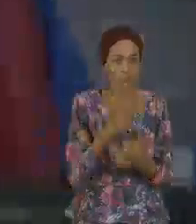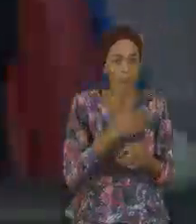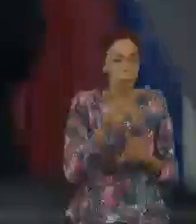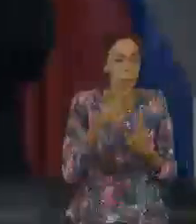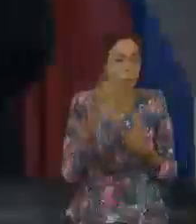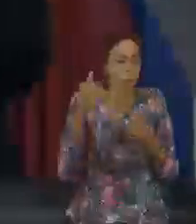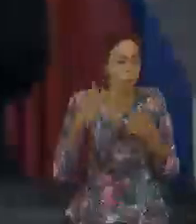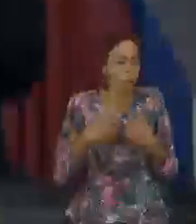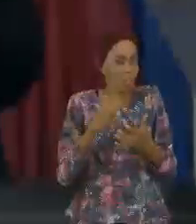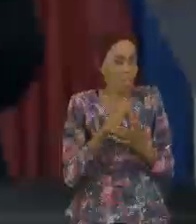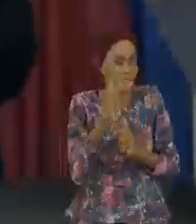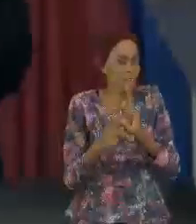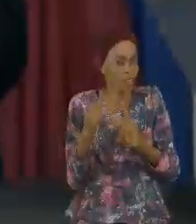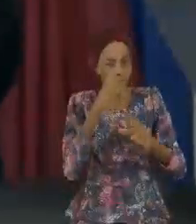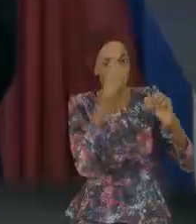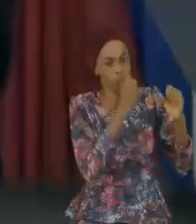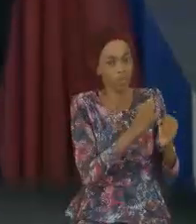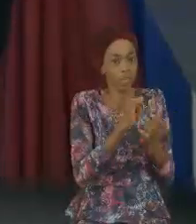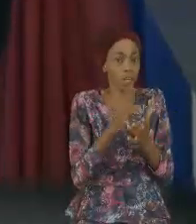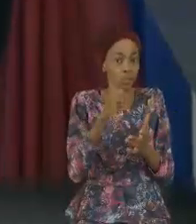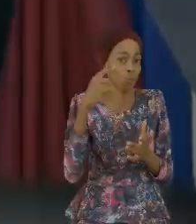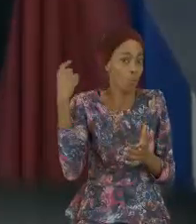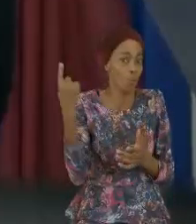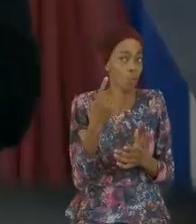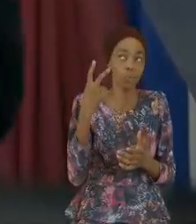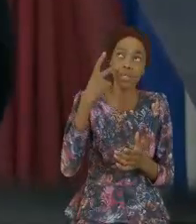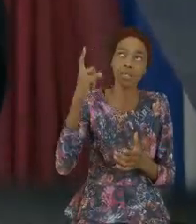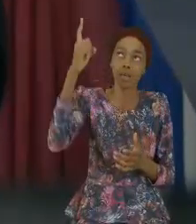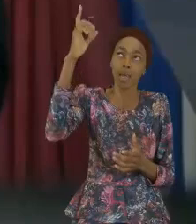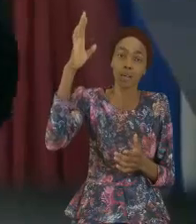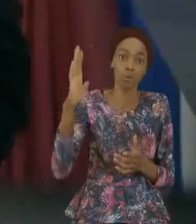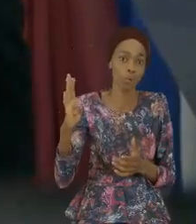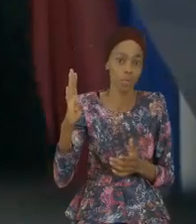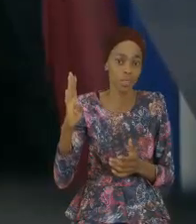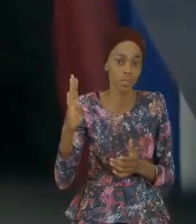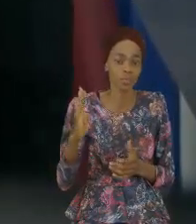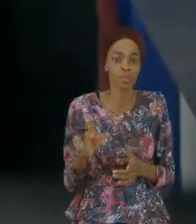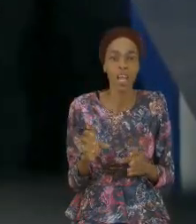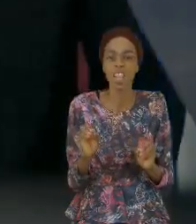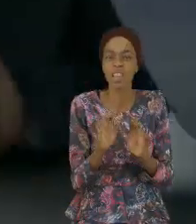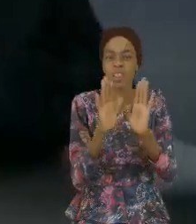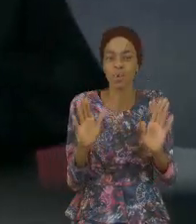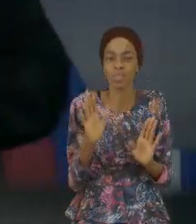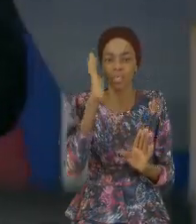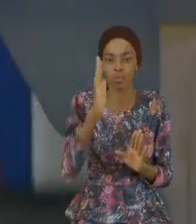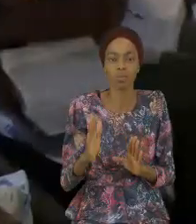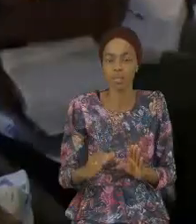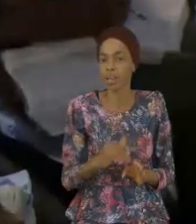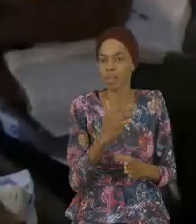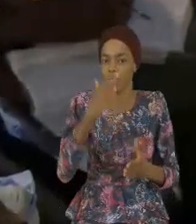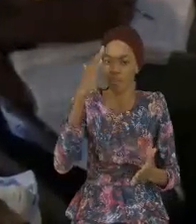of faith, that you always see the invisible one, nothing will ever crush